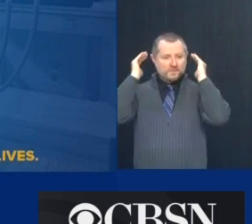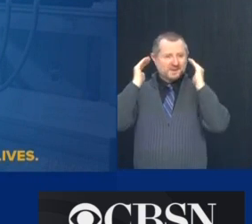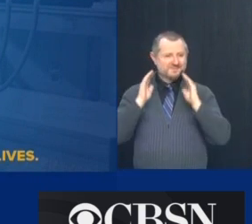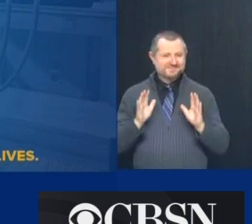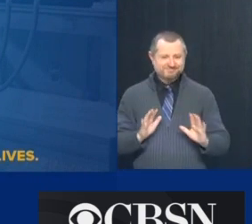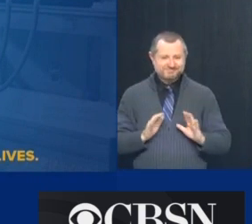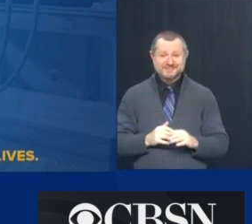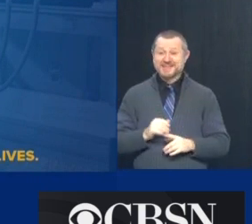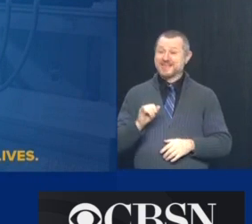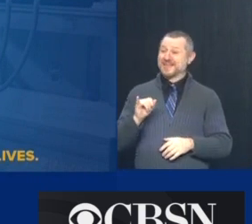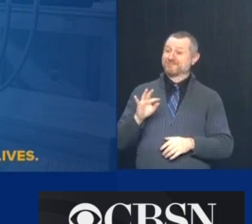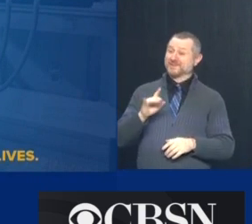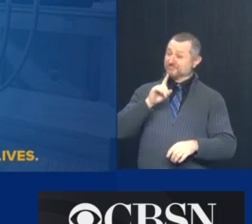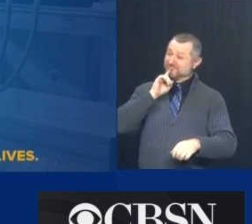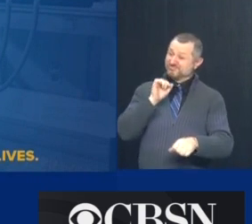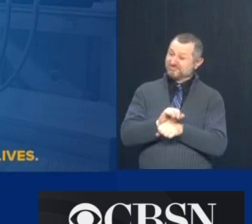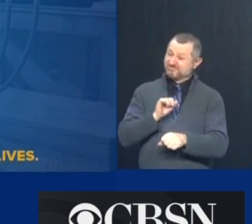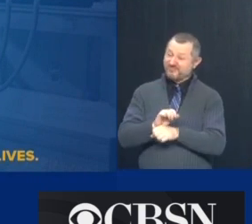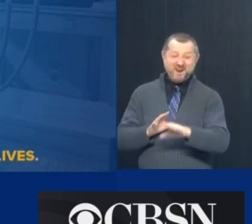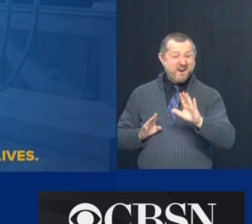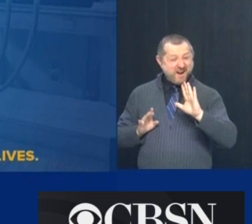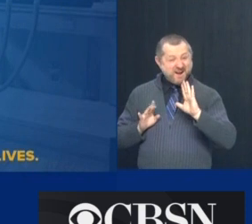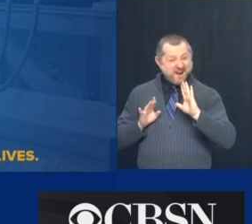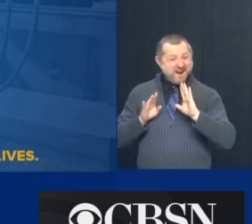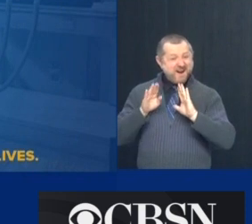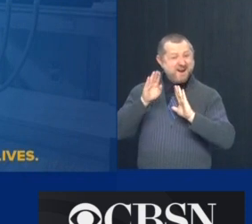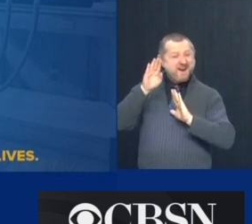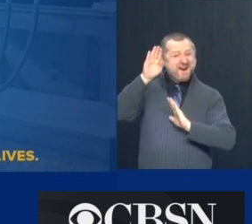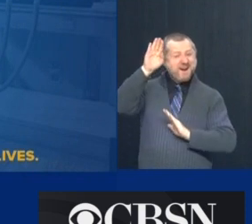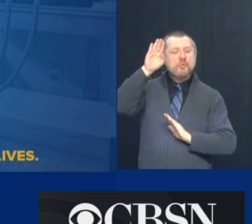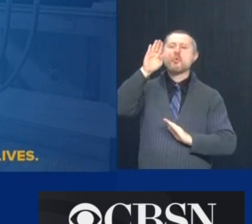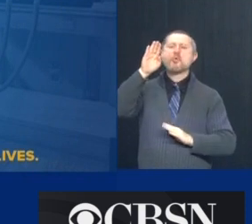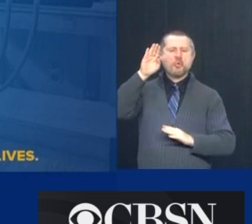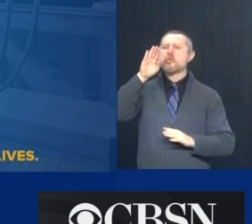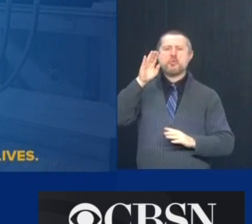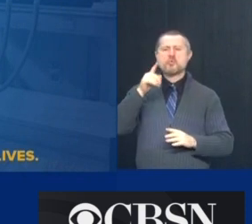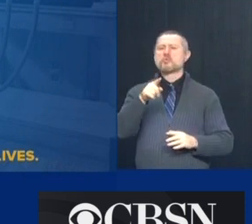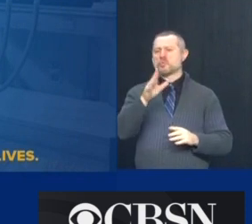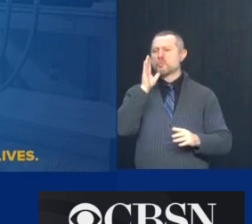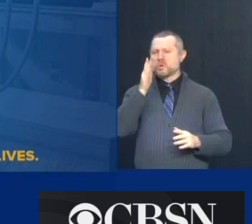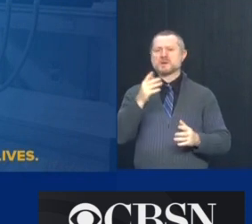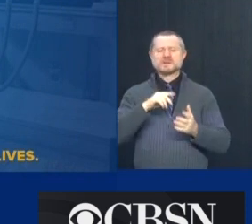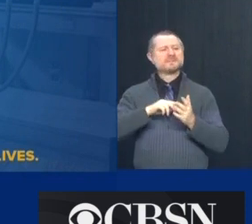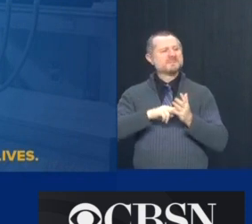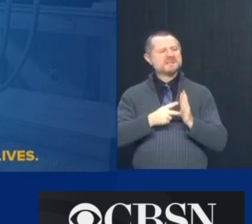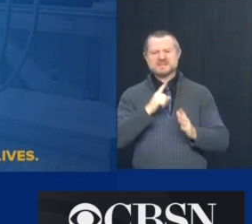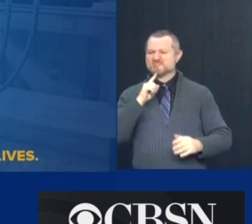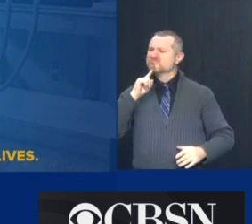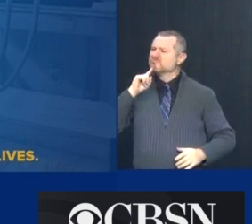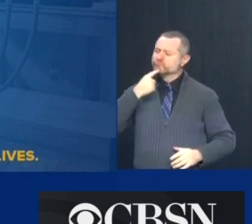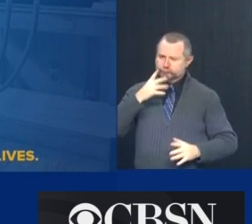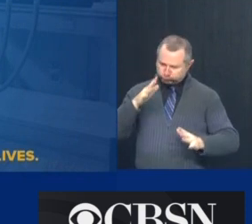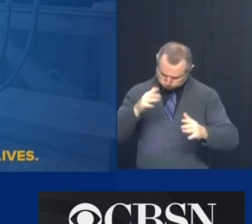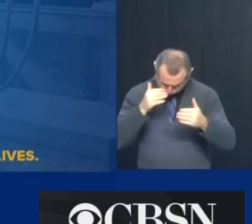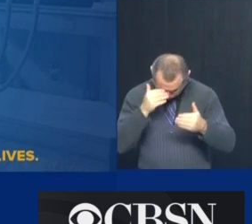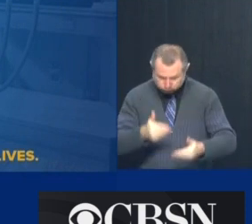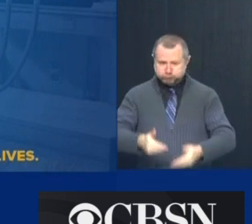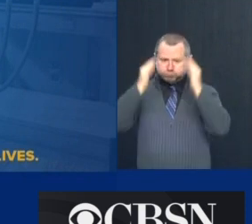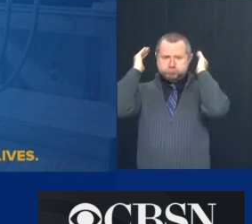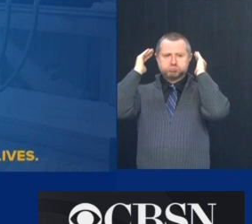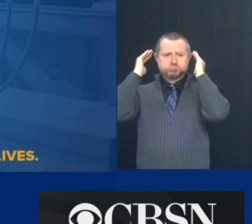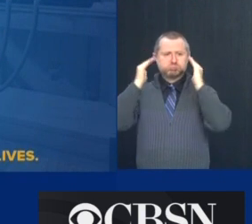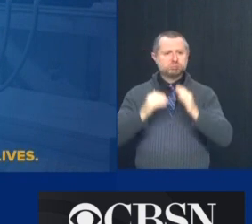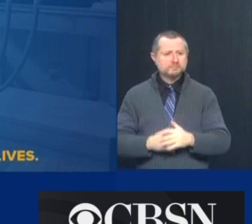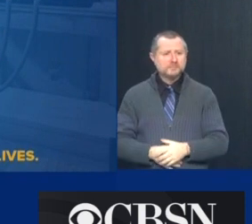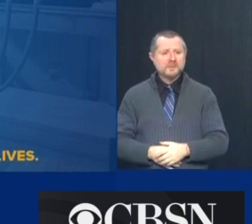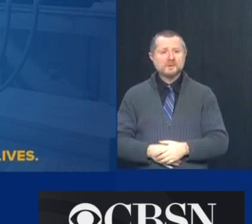increase, which we expect they will, you will see serious stress on the hospital system. So